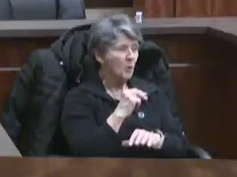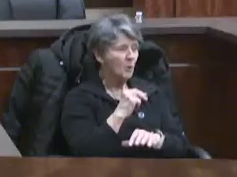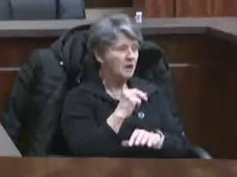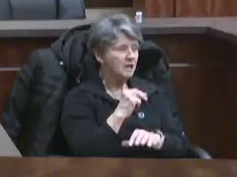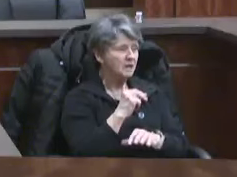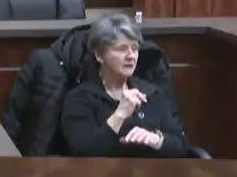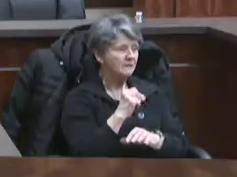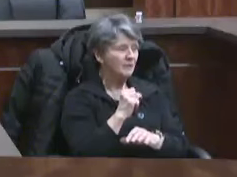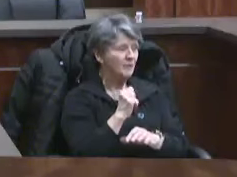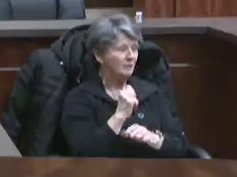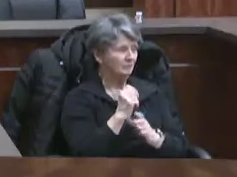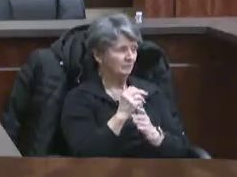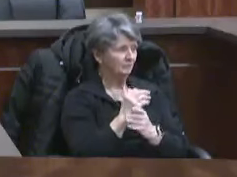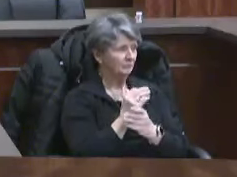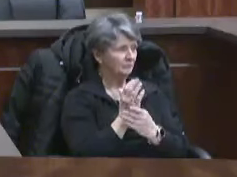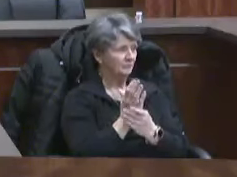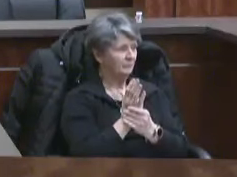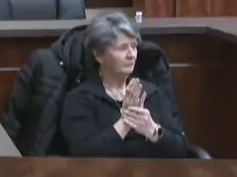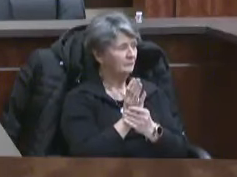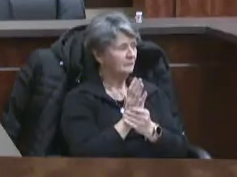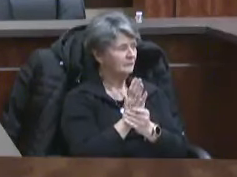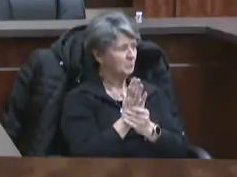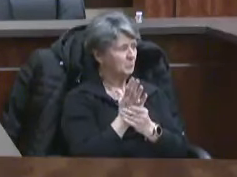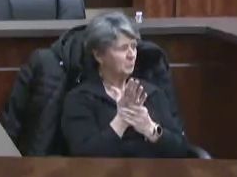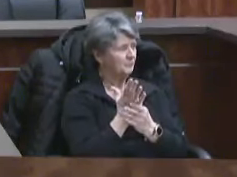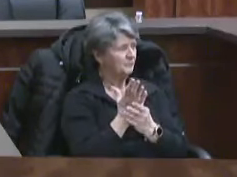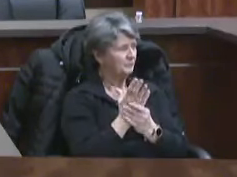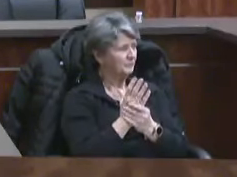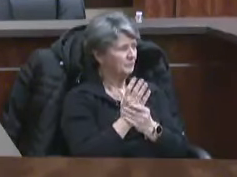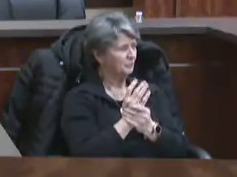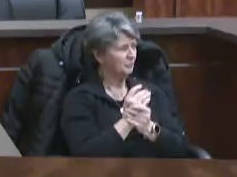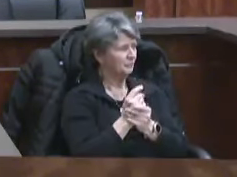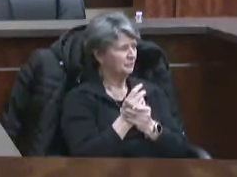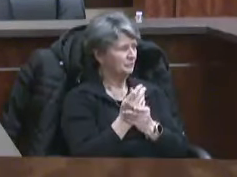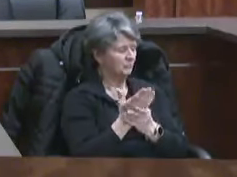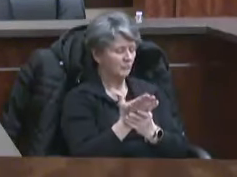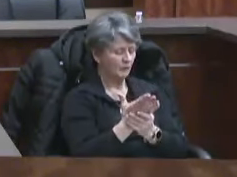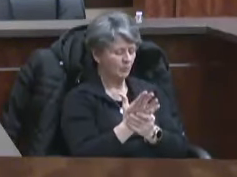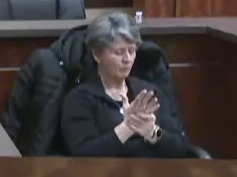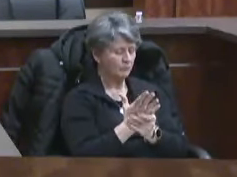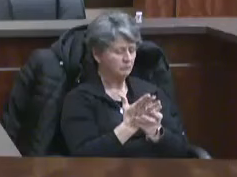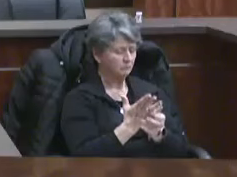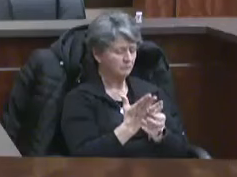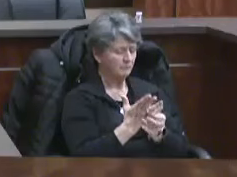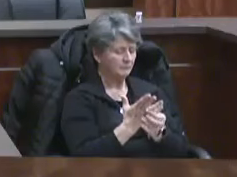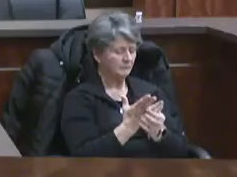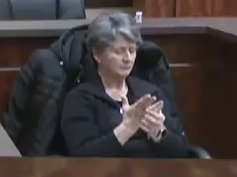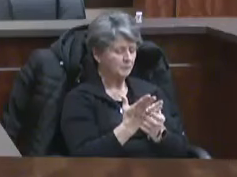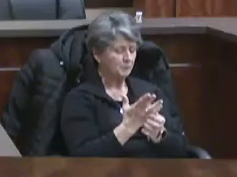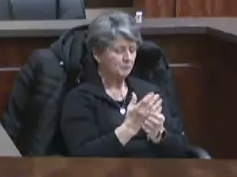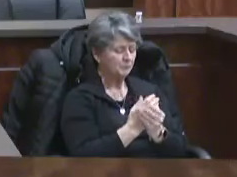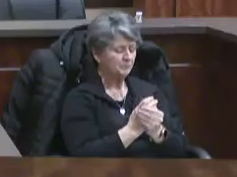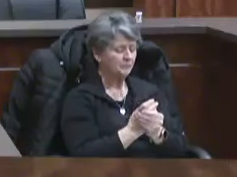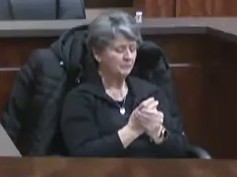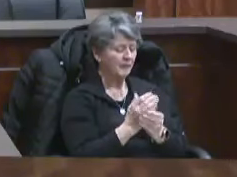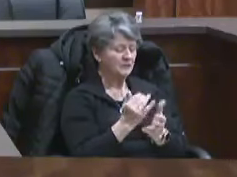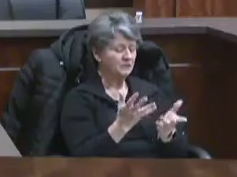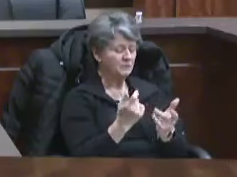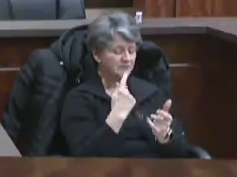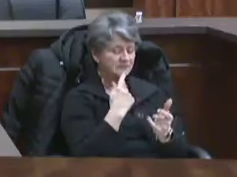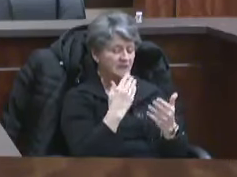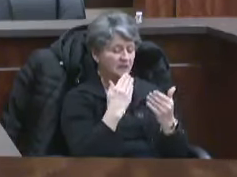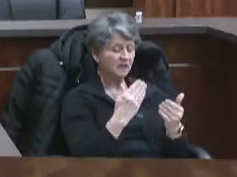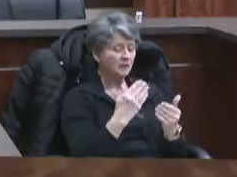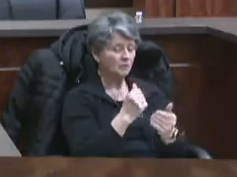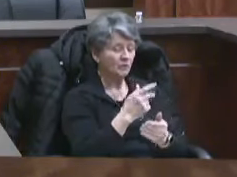the record. My name is Zachary Darnell. My address is 8412 Shears Court, Laurel, Maryland. I just wanted to thank all